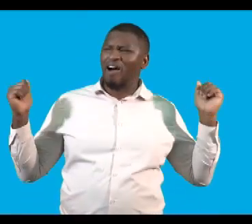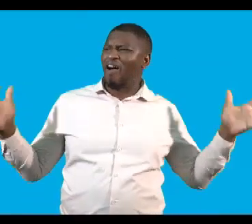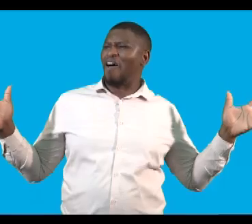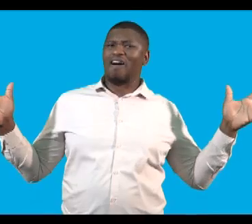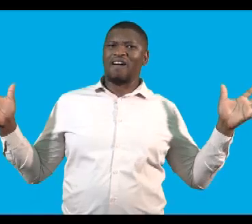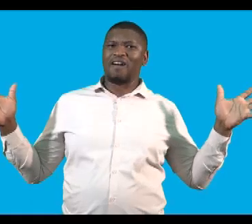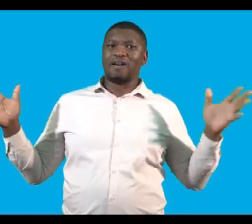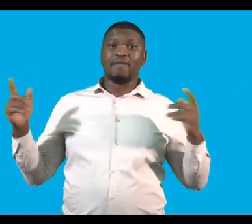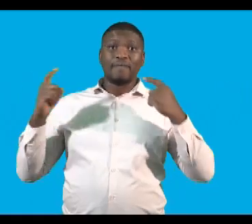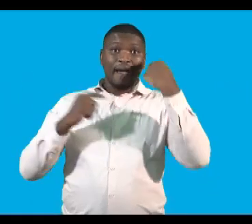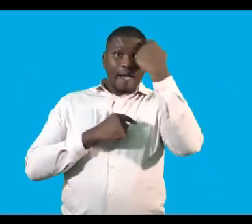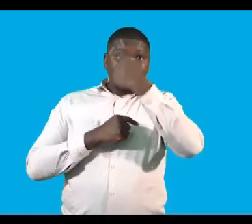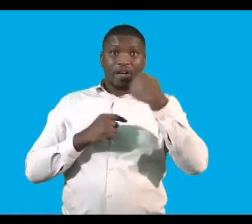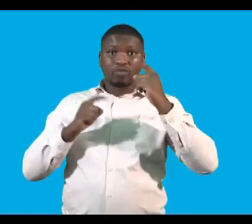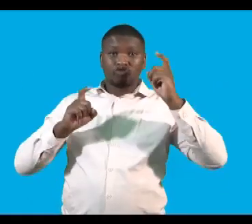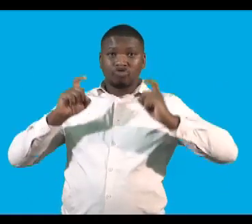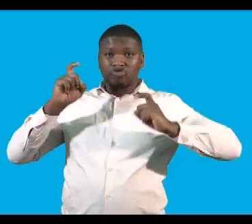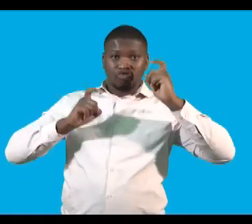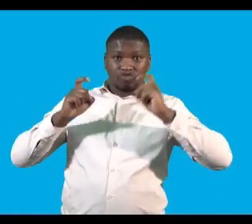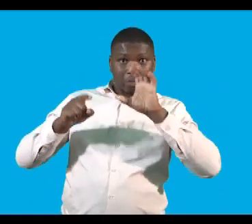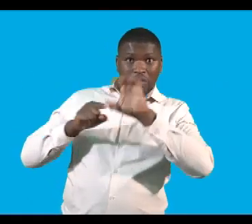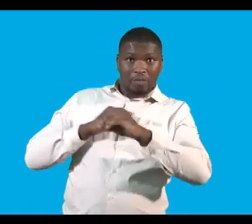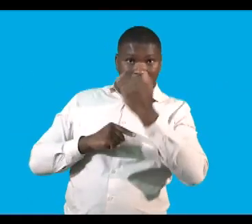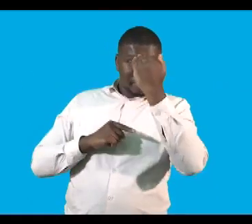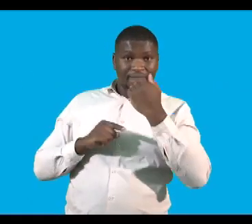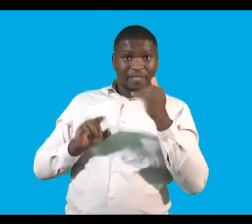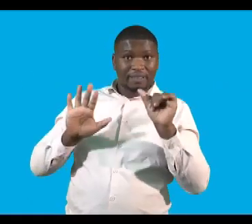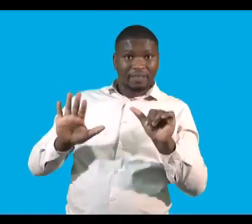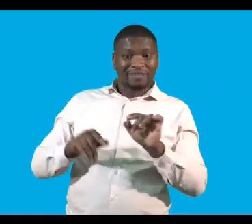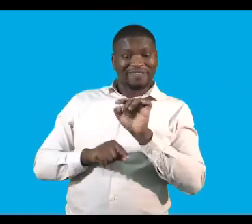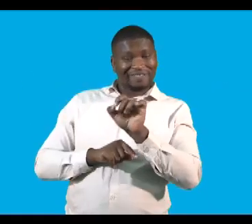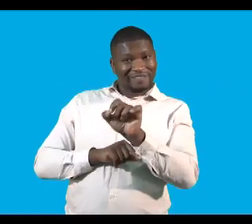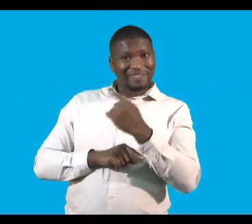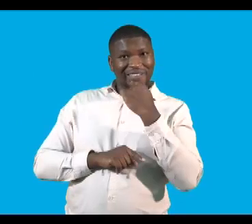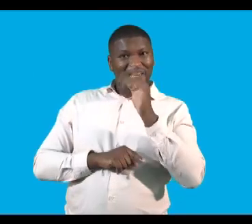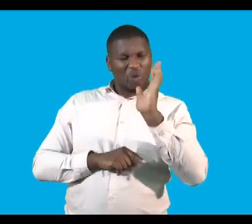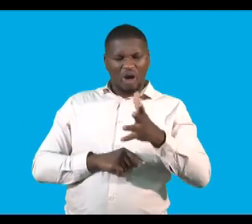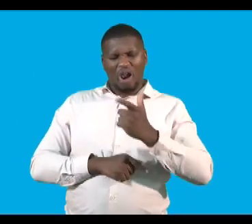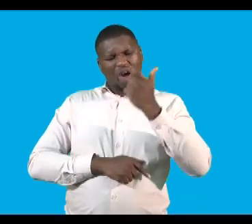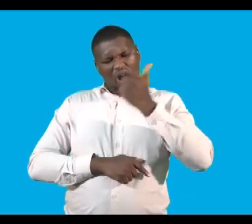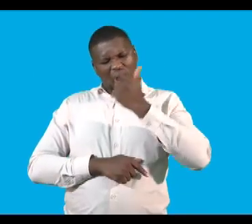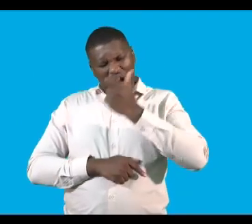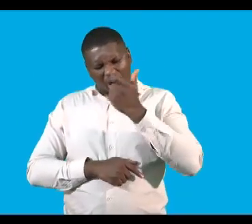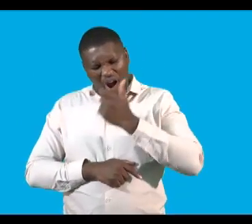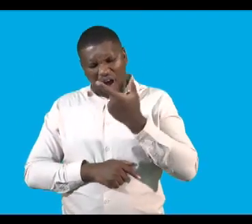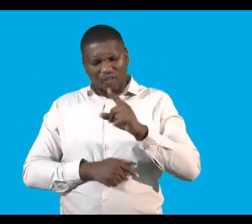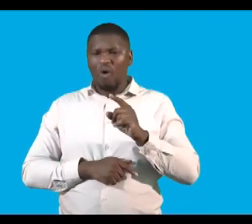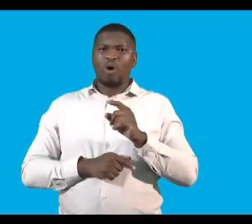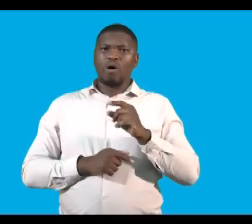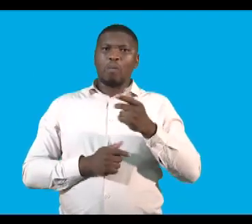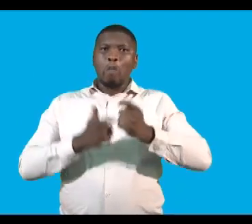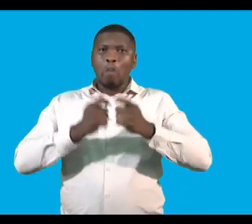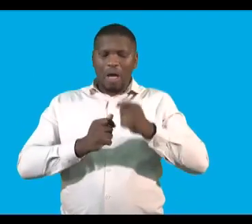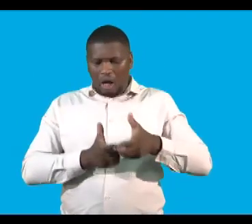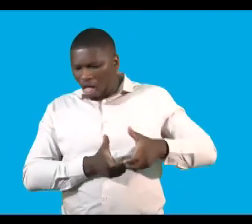Look at the worried facial expression. In frame 6, she says, "I am going to cry over